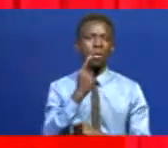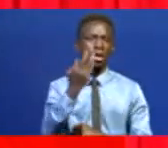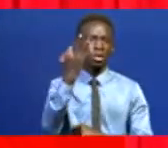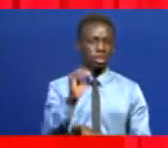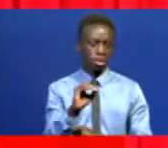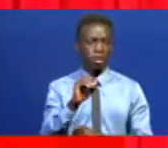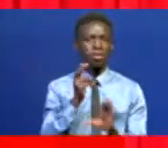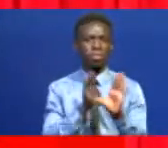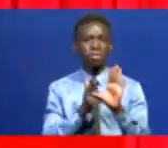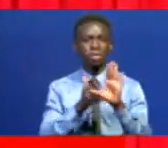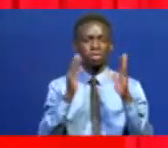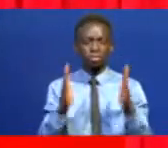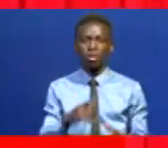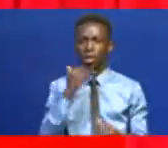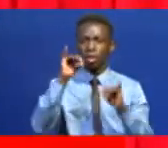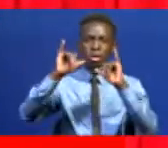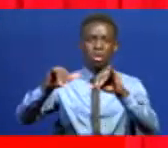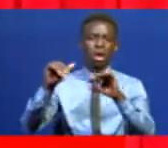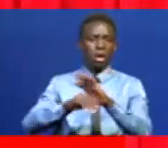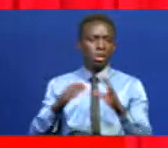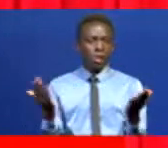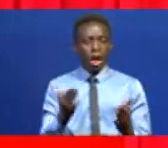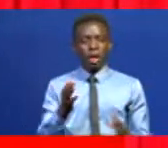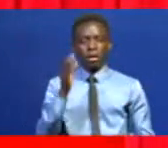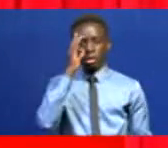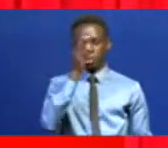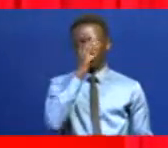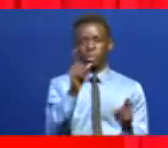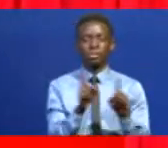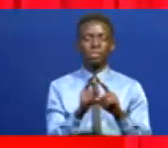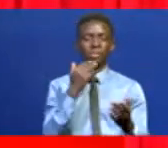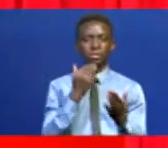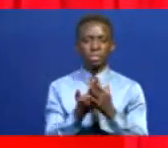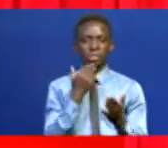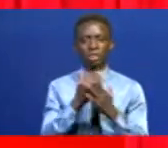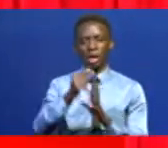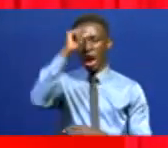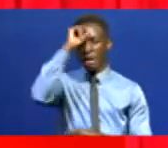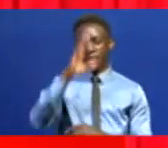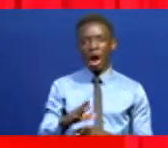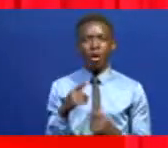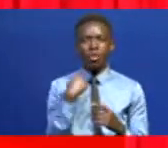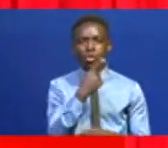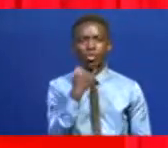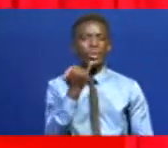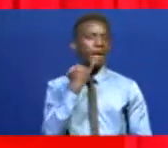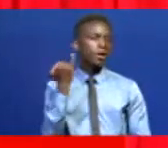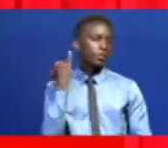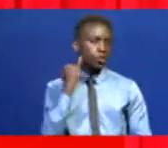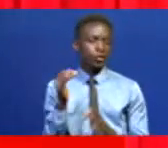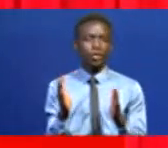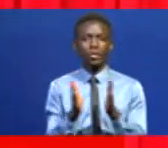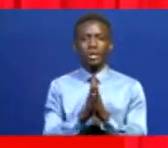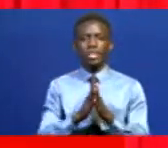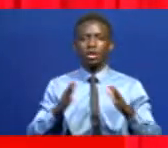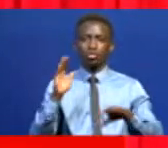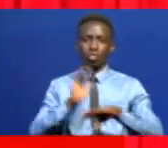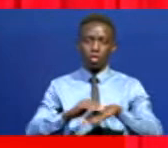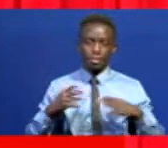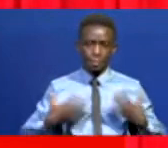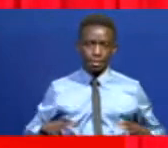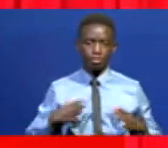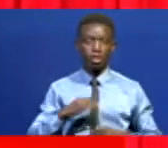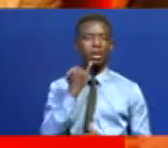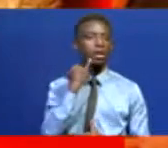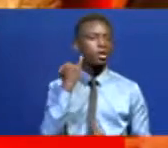stayed in Nyeri, Your Excellency, and also to thank the Governor of Nakuru and the good people of Nakuru for